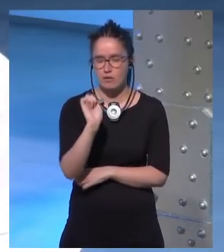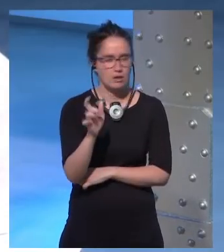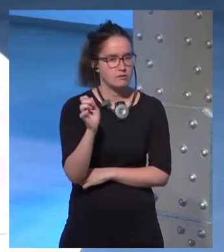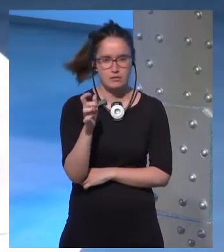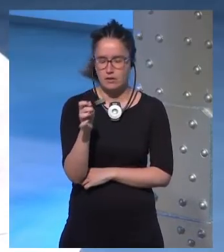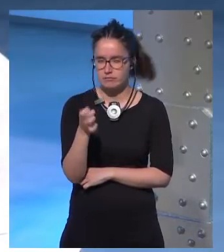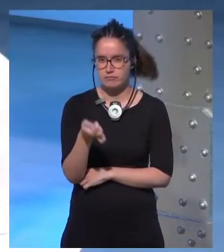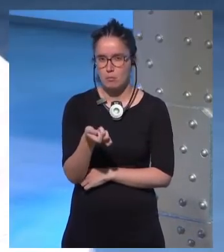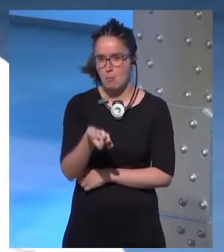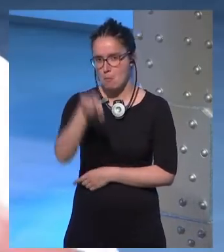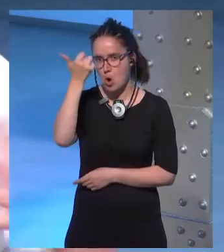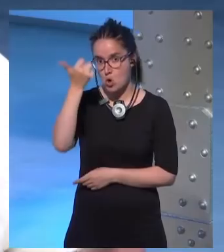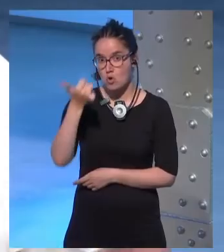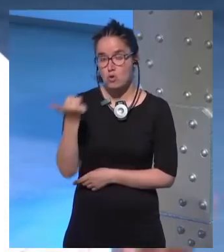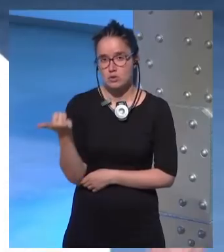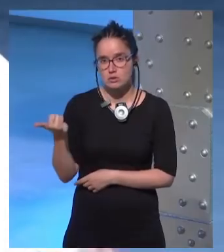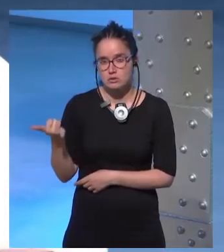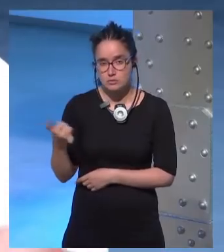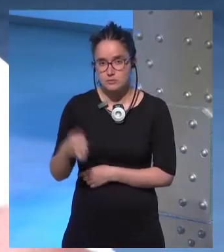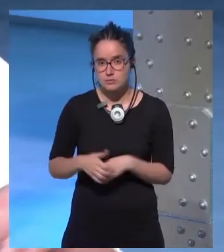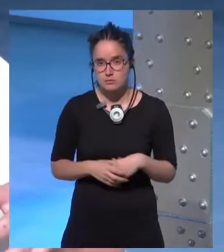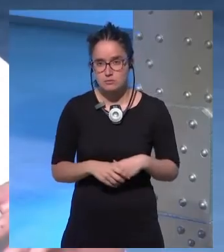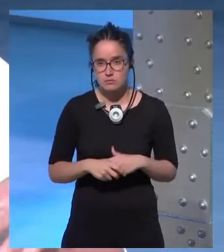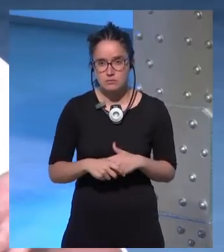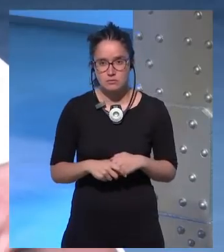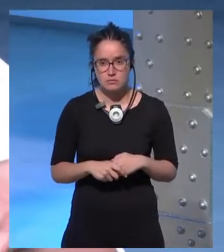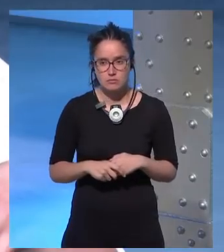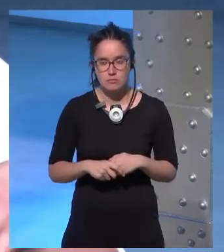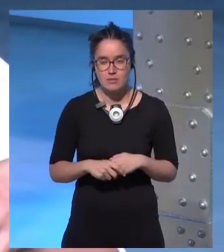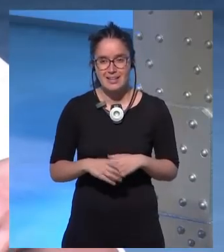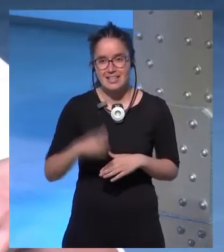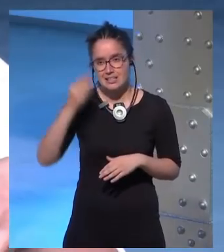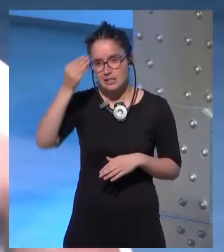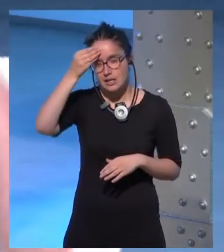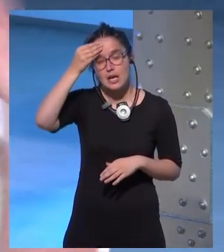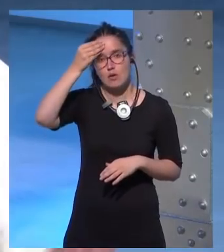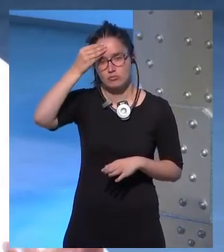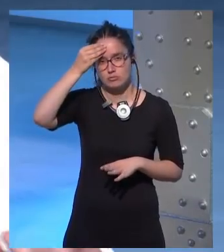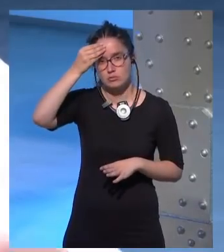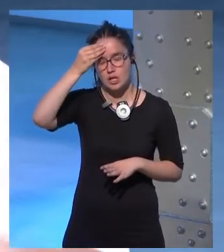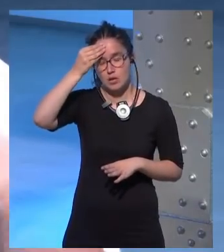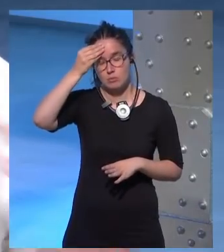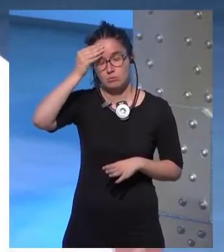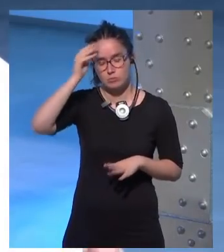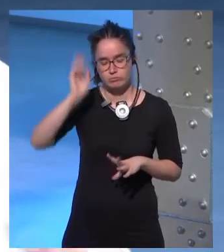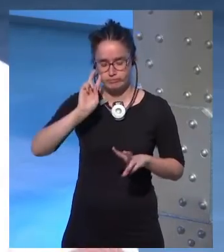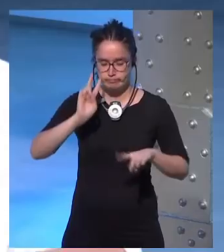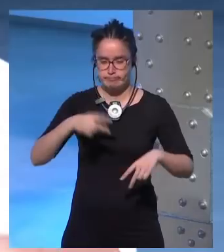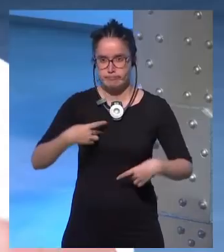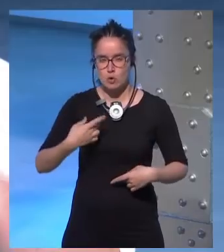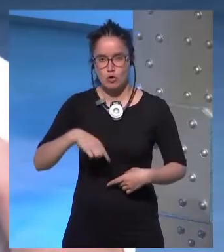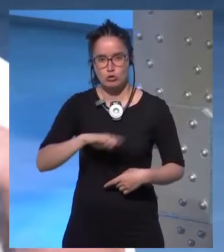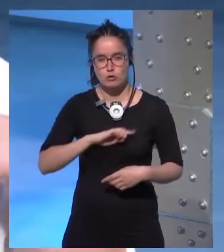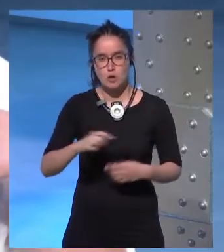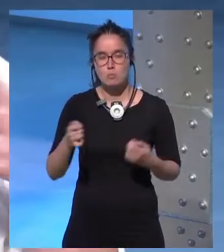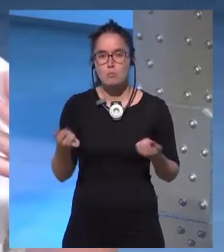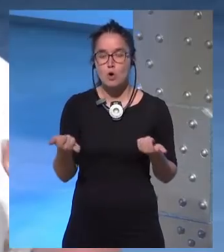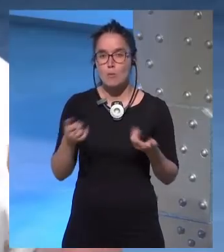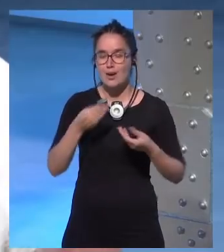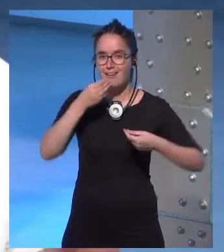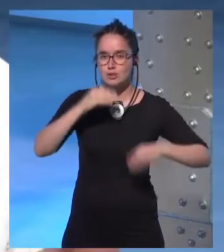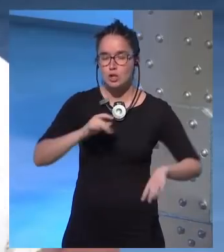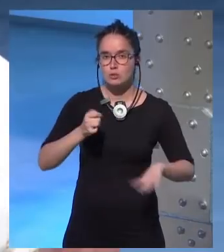Yeah, I think you know, we've all been kind of brought up in these stories, and now it's kind of this great time to revisit them and say, well,